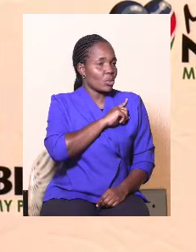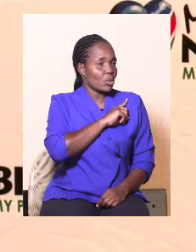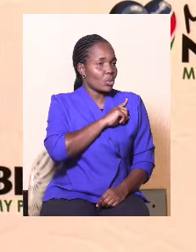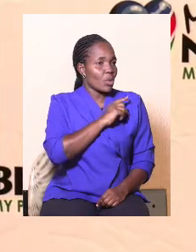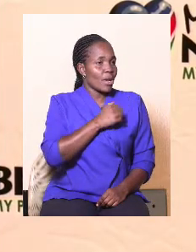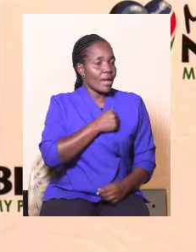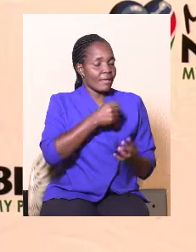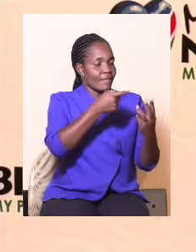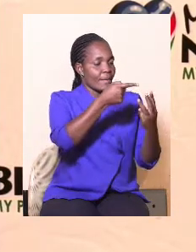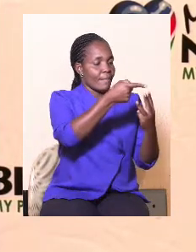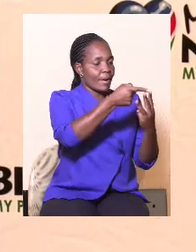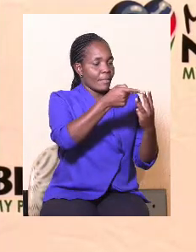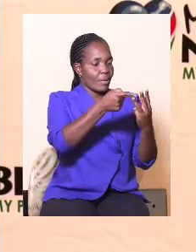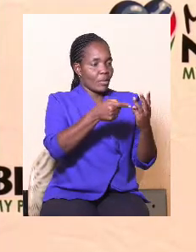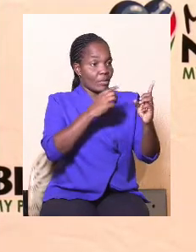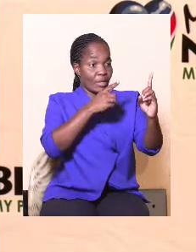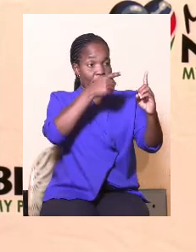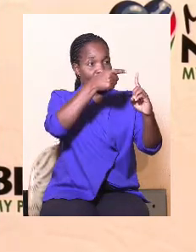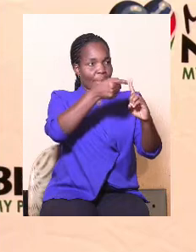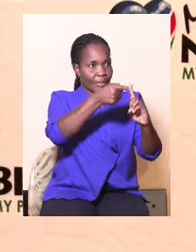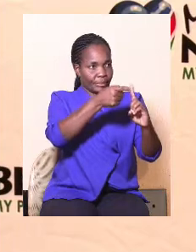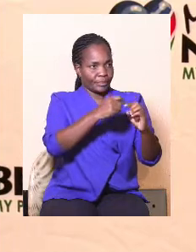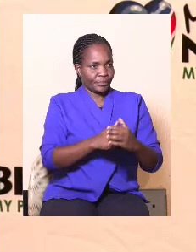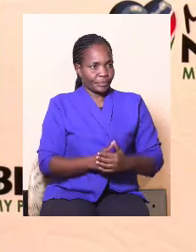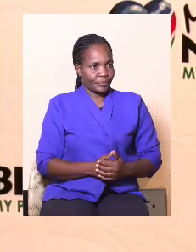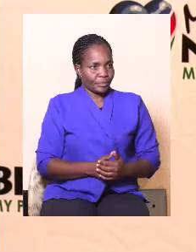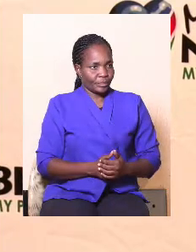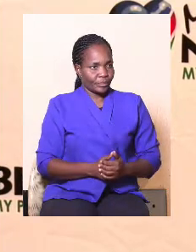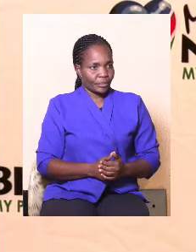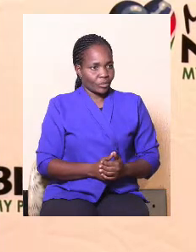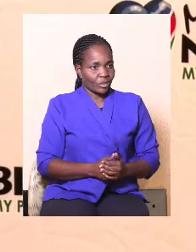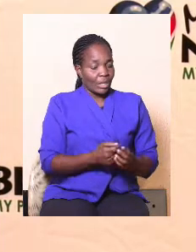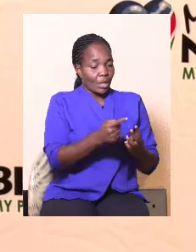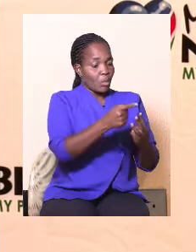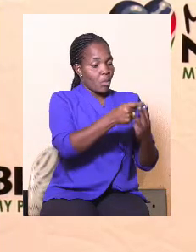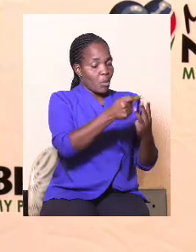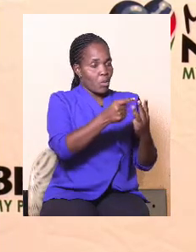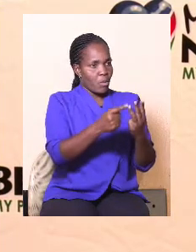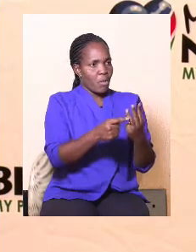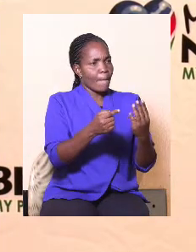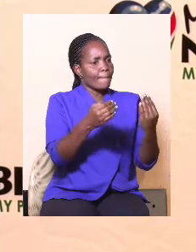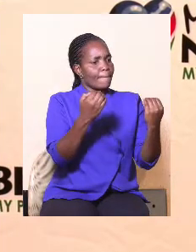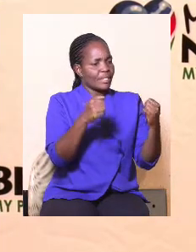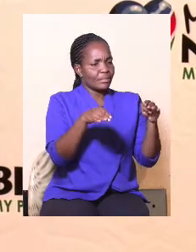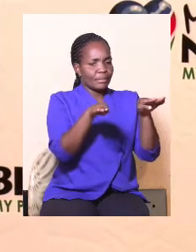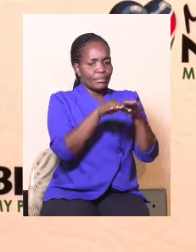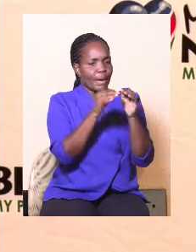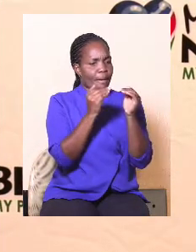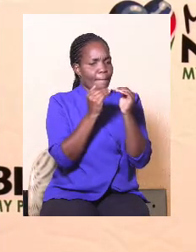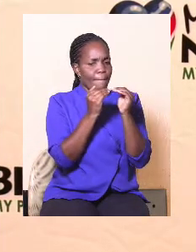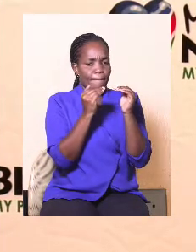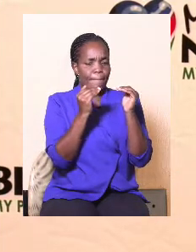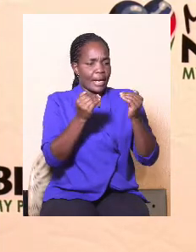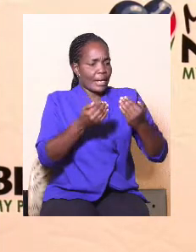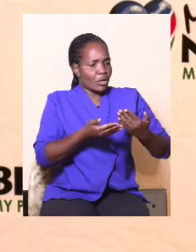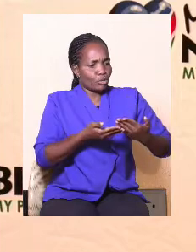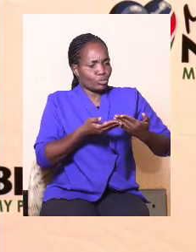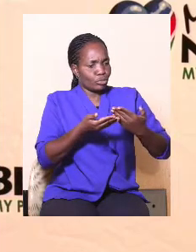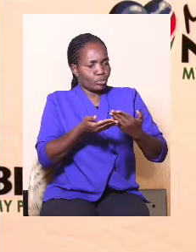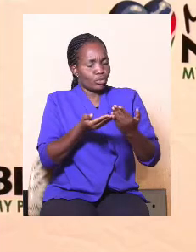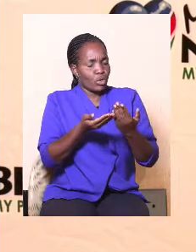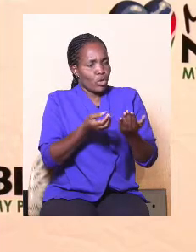3 objectives that we need to meet. And these 3 objectives, all of them have to be met through financial resources, if I